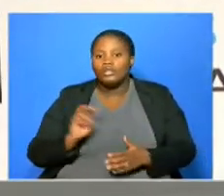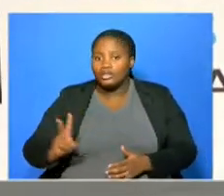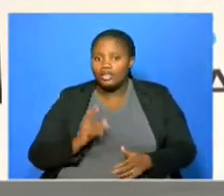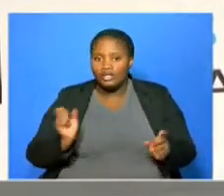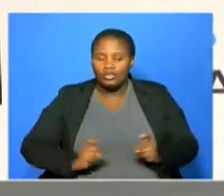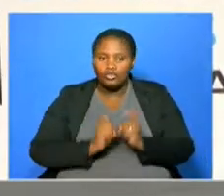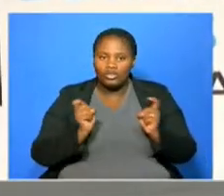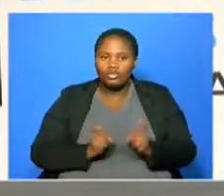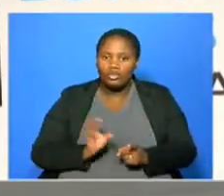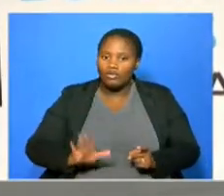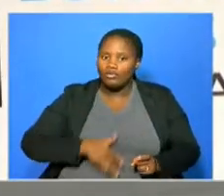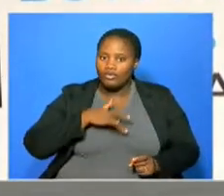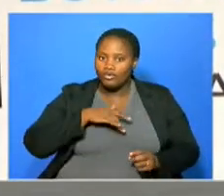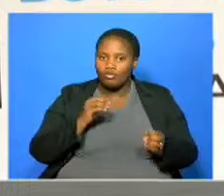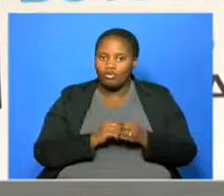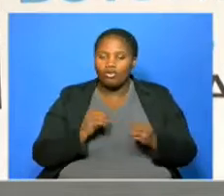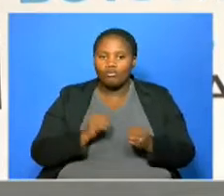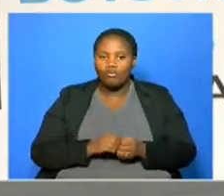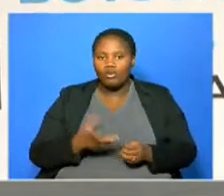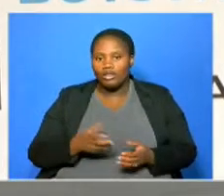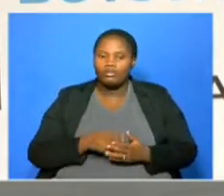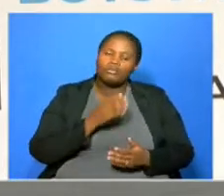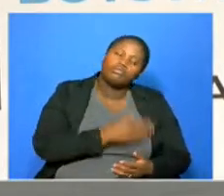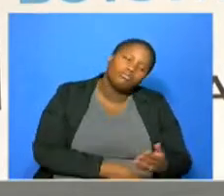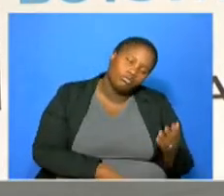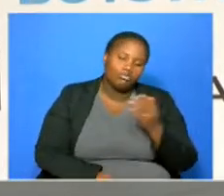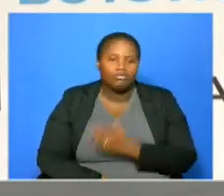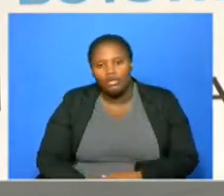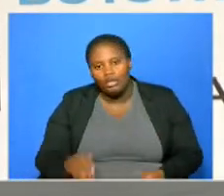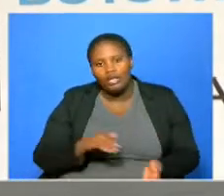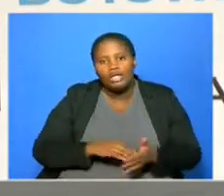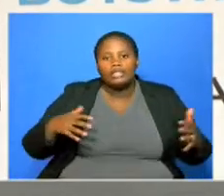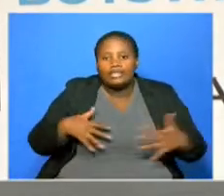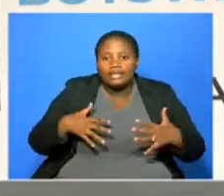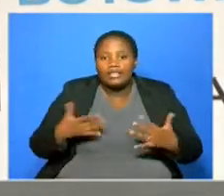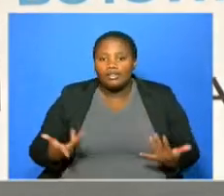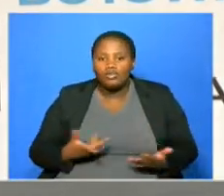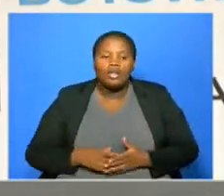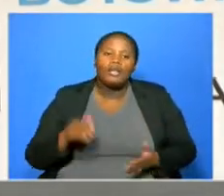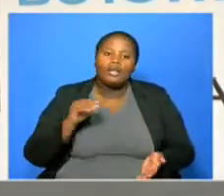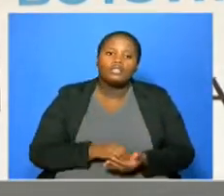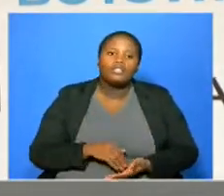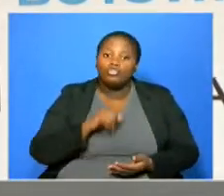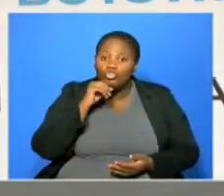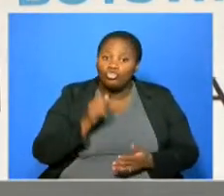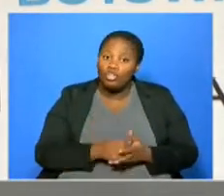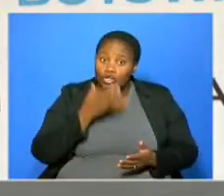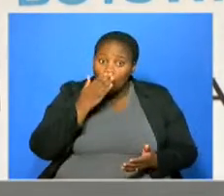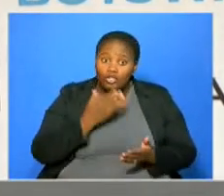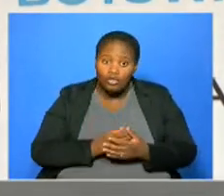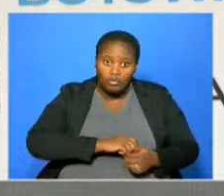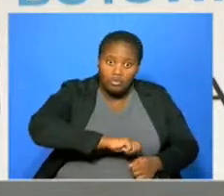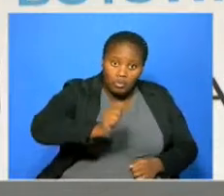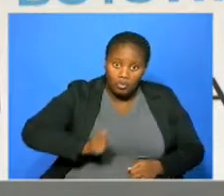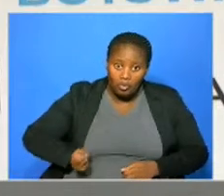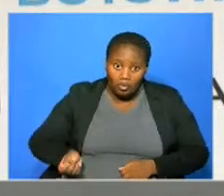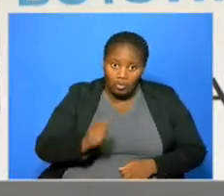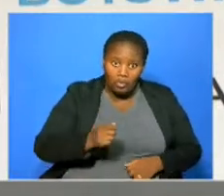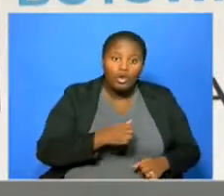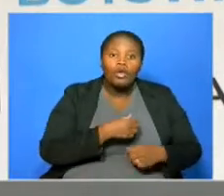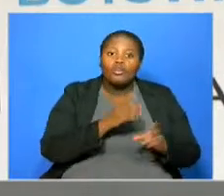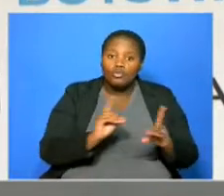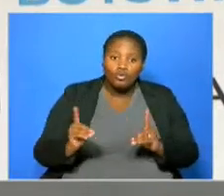onwards, I started to feel a bit more tight. I was playing a bit more nervous. I wasn't able to make forehands. And the set went really tight. It kept